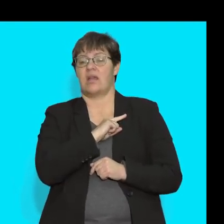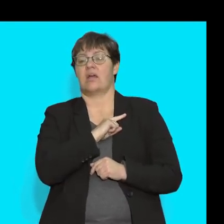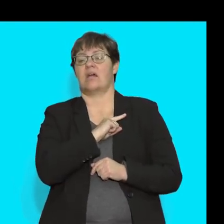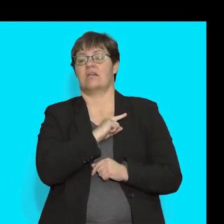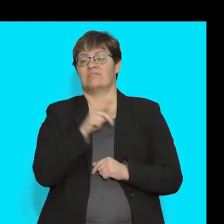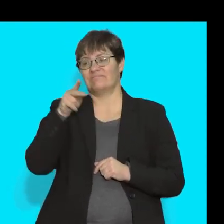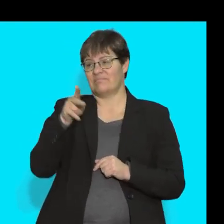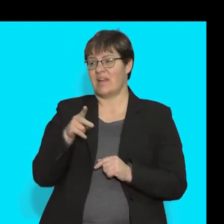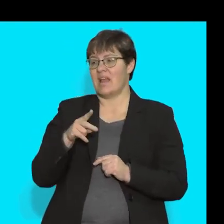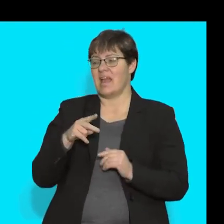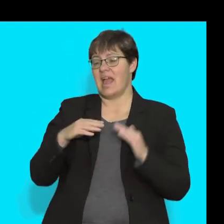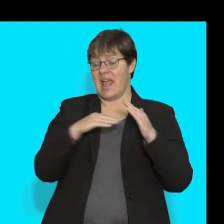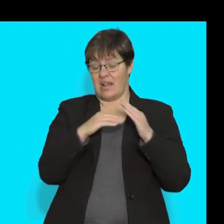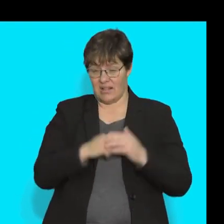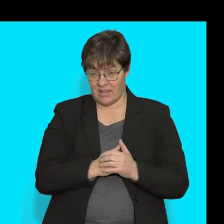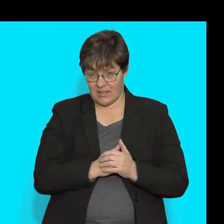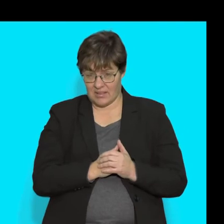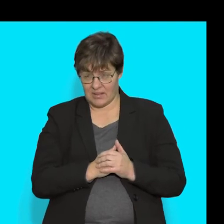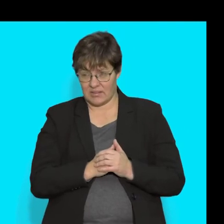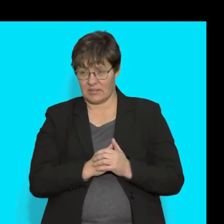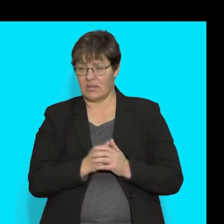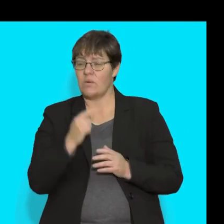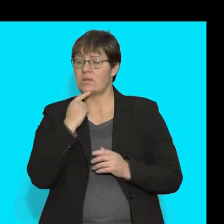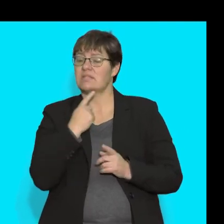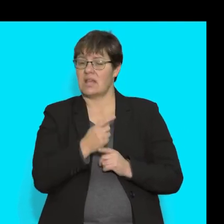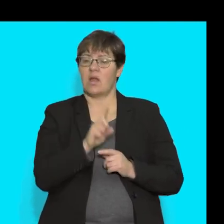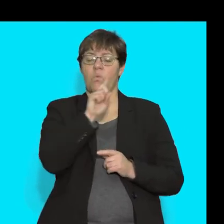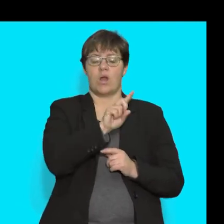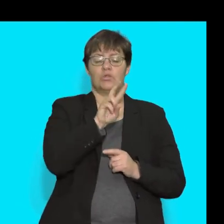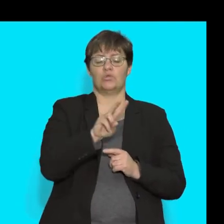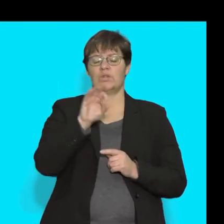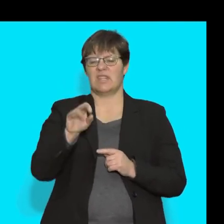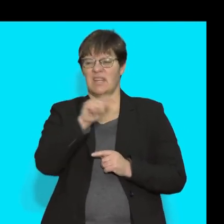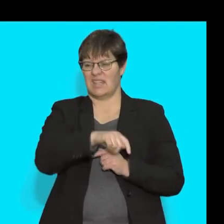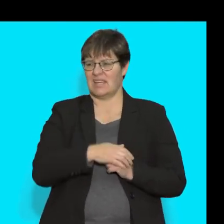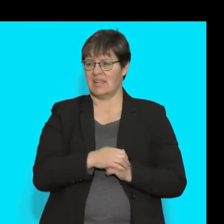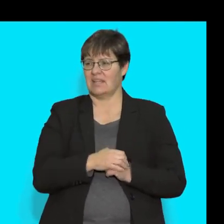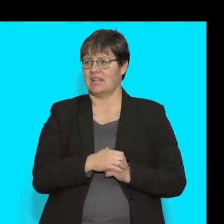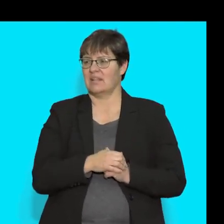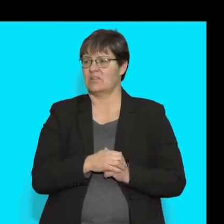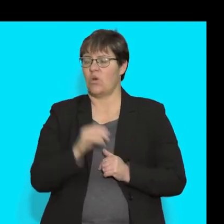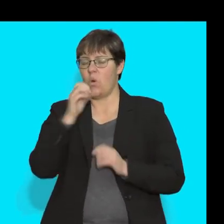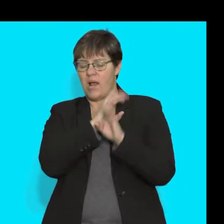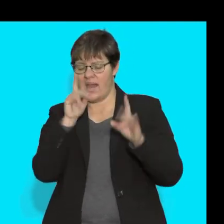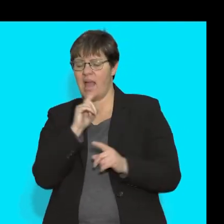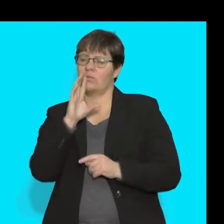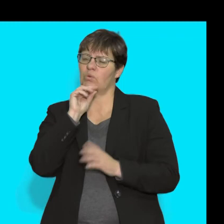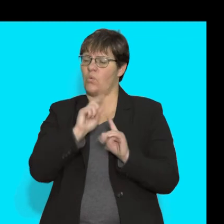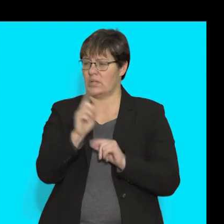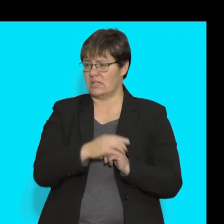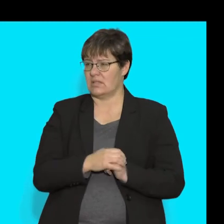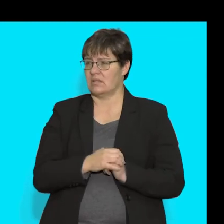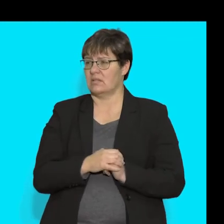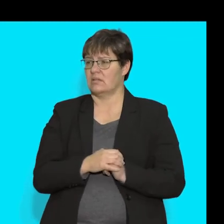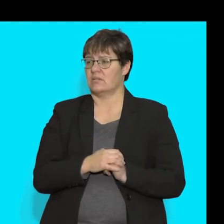angles. And then I just want to also label it as 1, 2, 3 like that so that we are clear on what we are